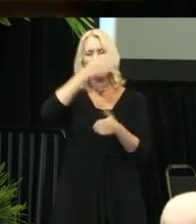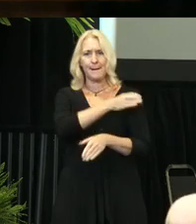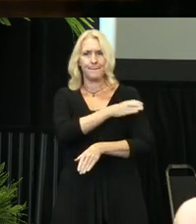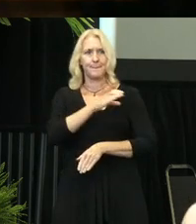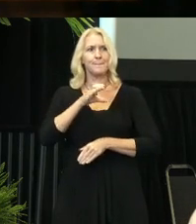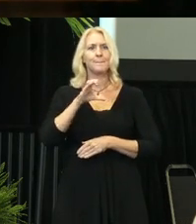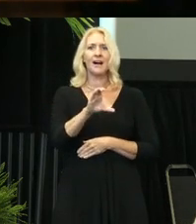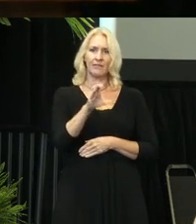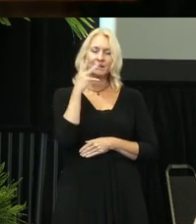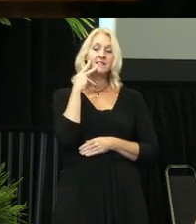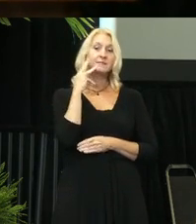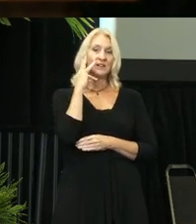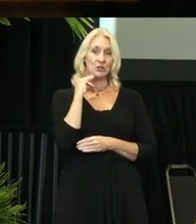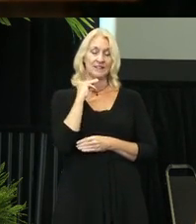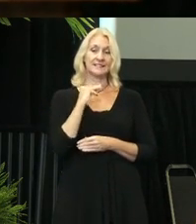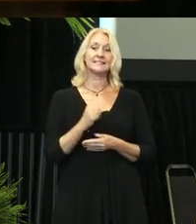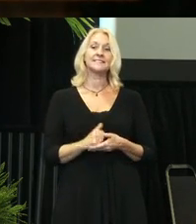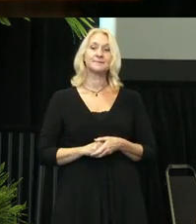that participate.